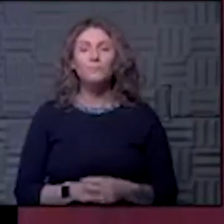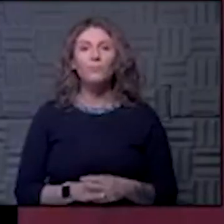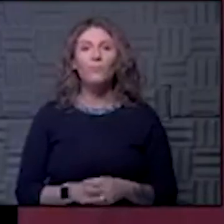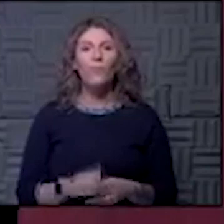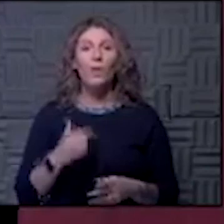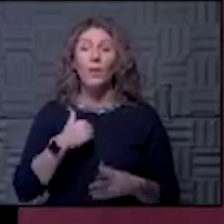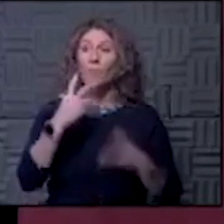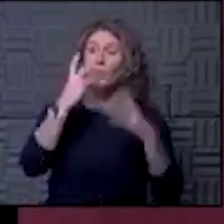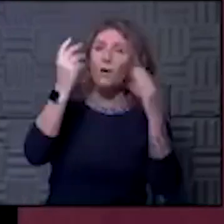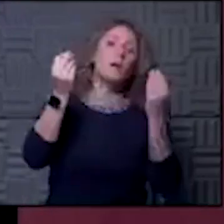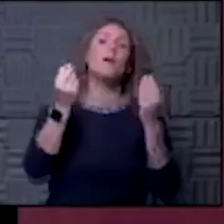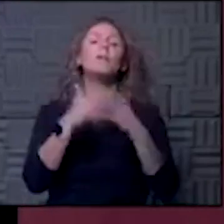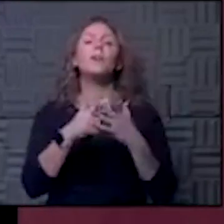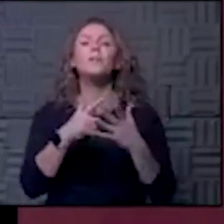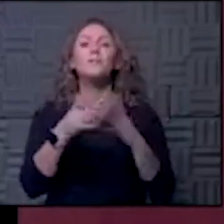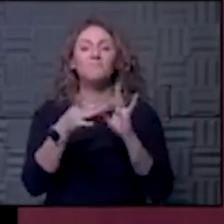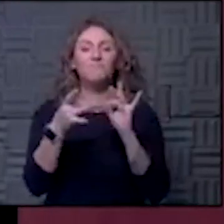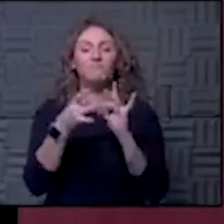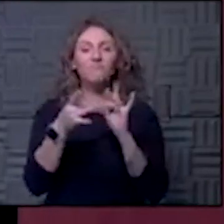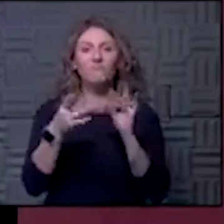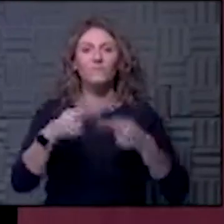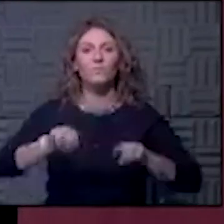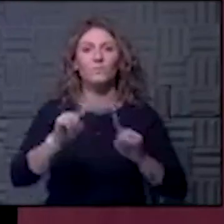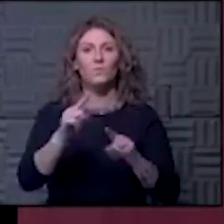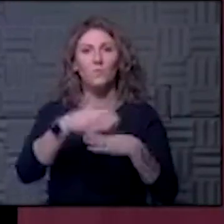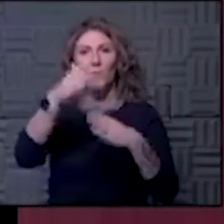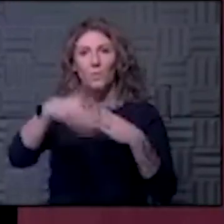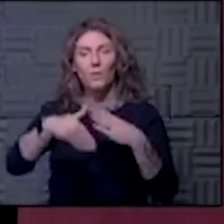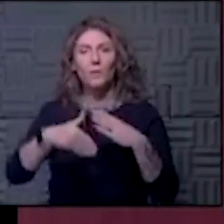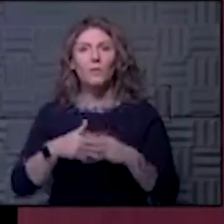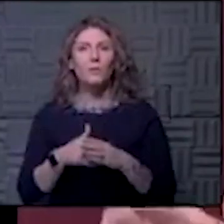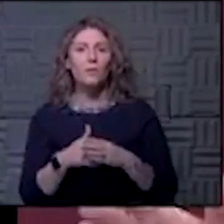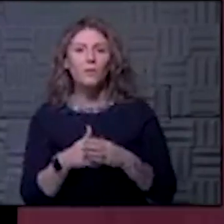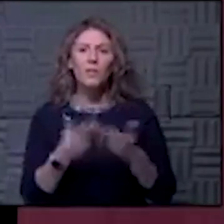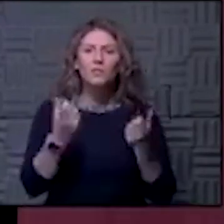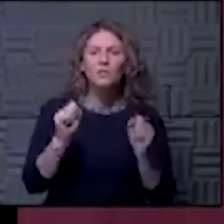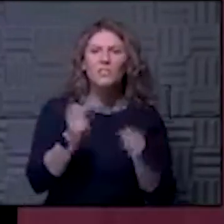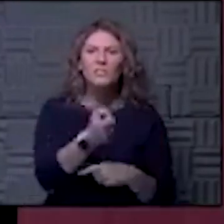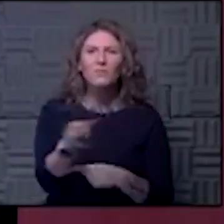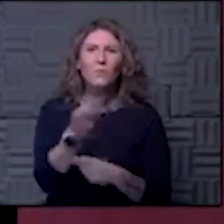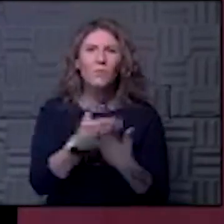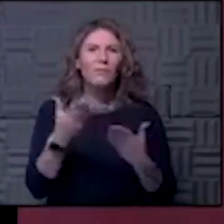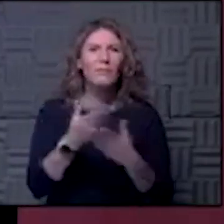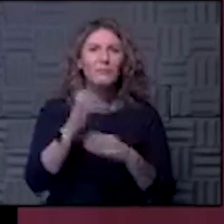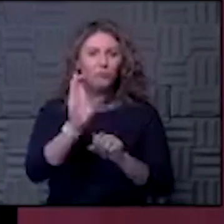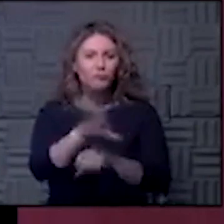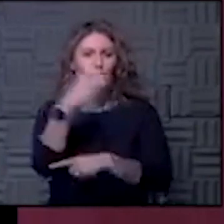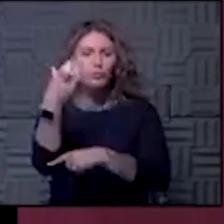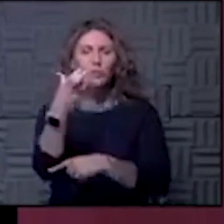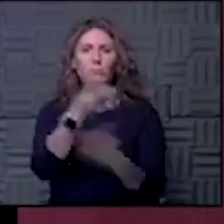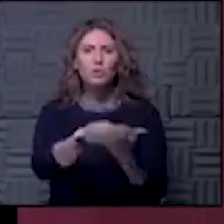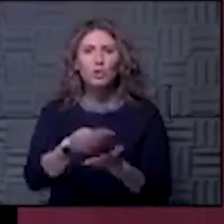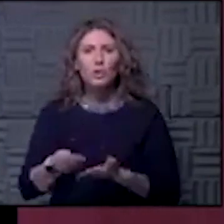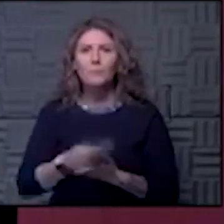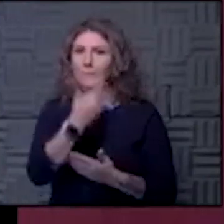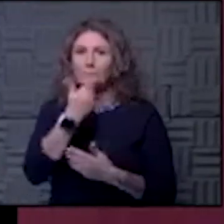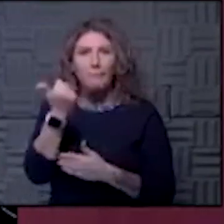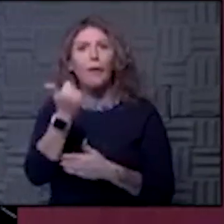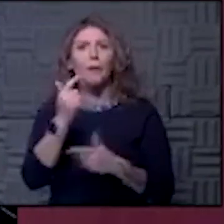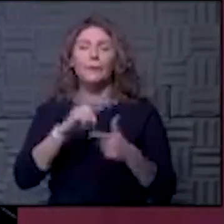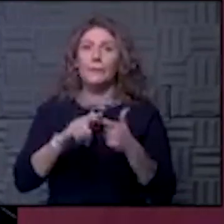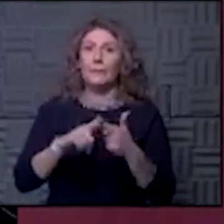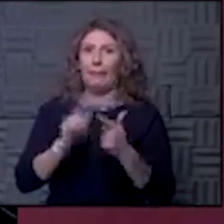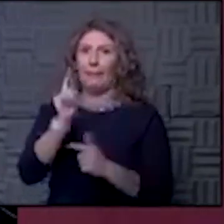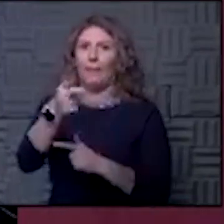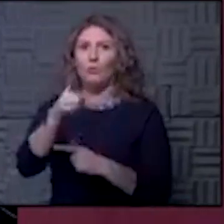I'd gone out and a little bit about this over the weekend and had tried to do a few things for Christmas shopping, because I think this is a better time to do it than as you go later